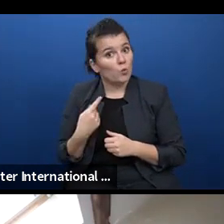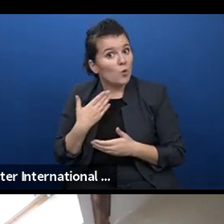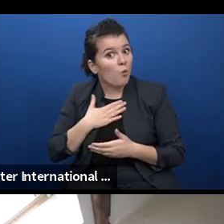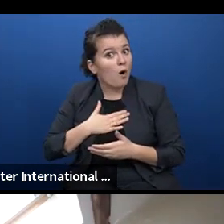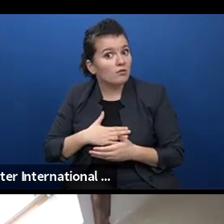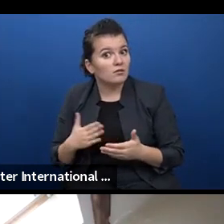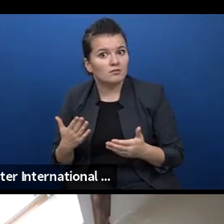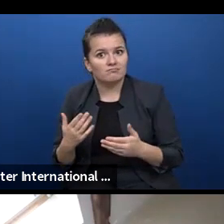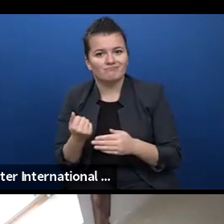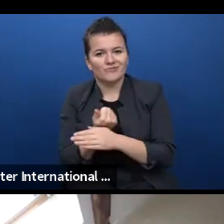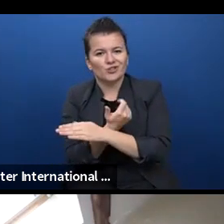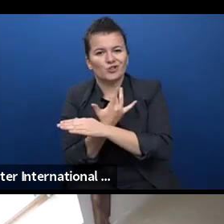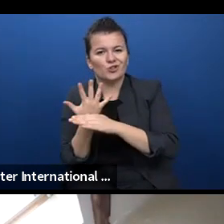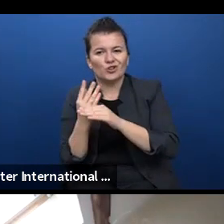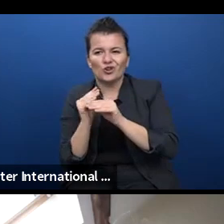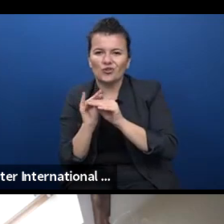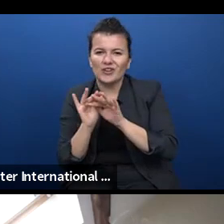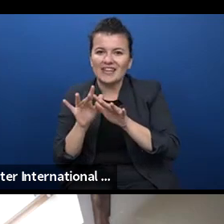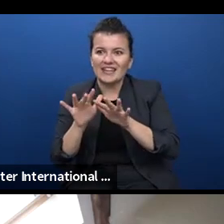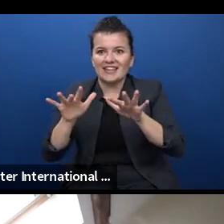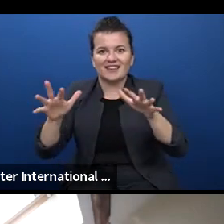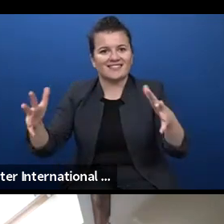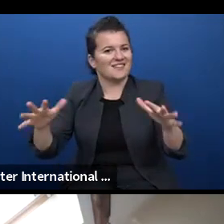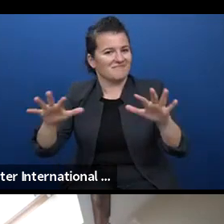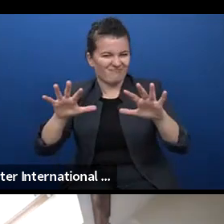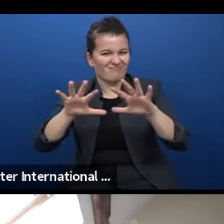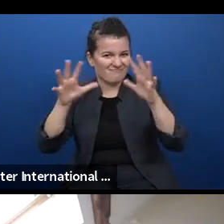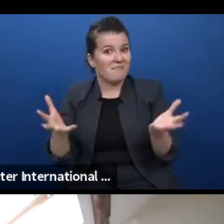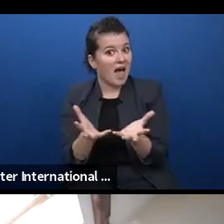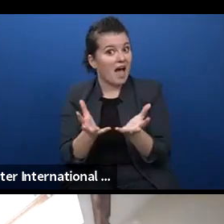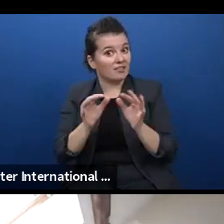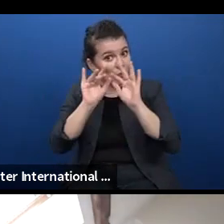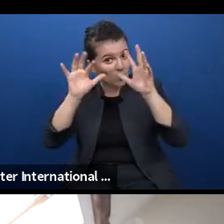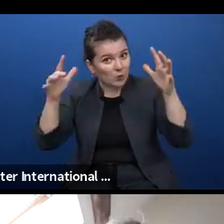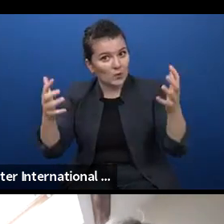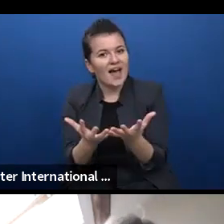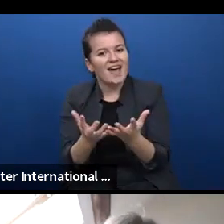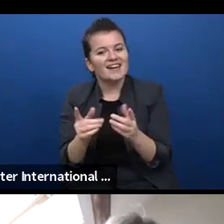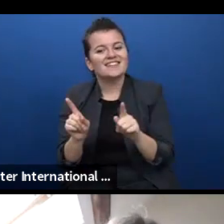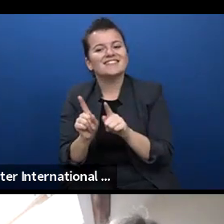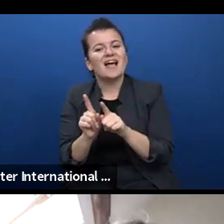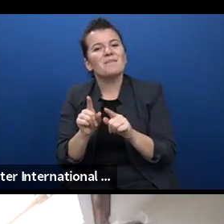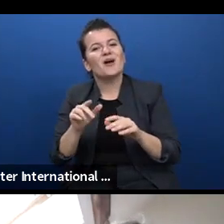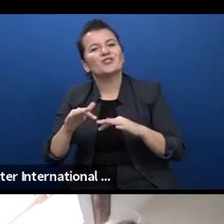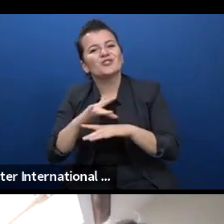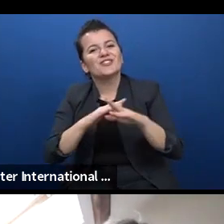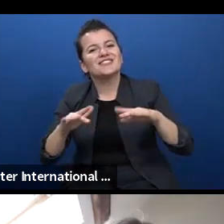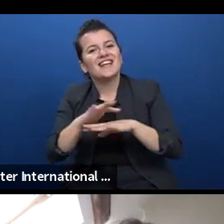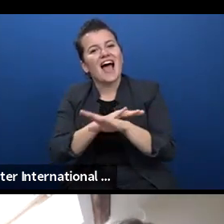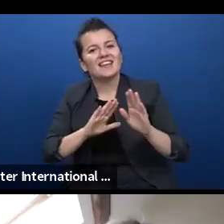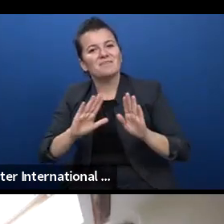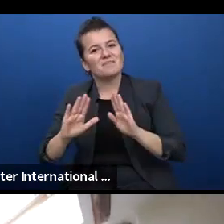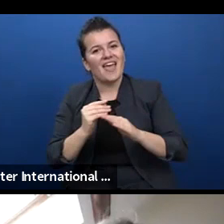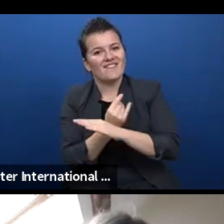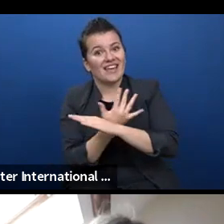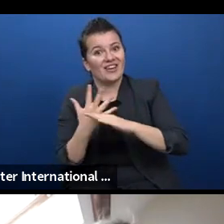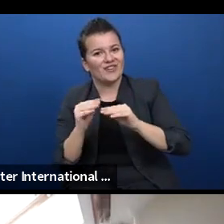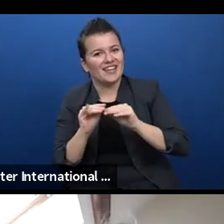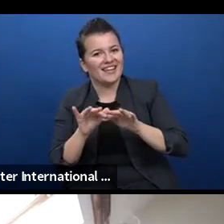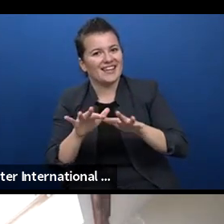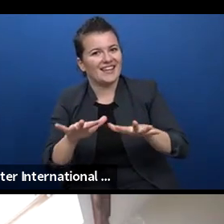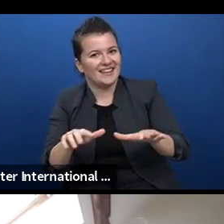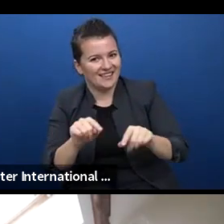on the greening of the planet, but also on the greening of society, and in that, I believe it is important to also talk about